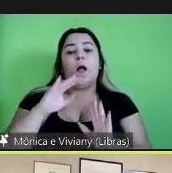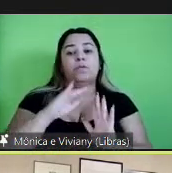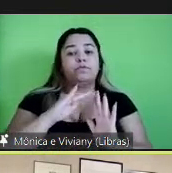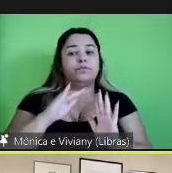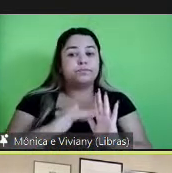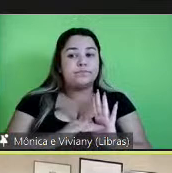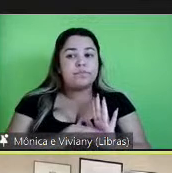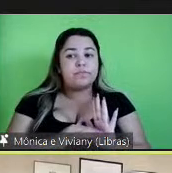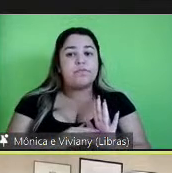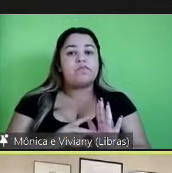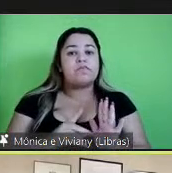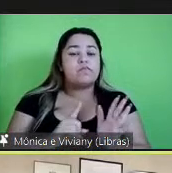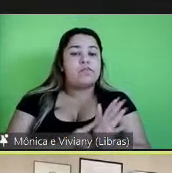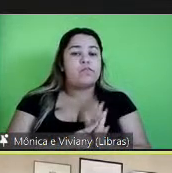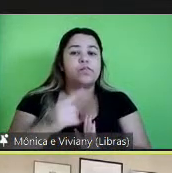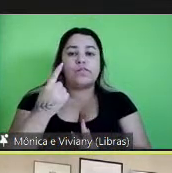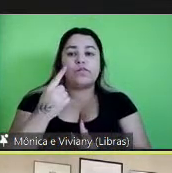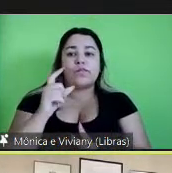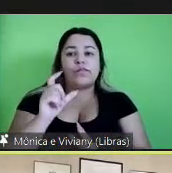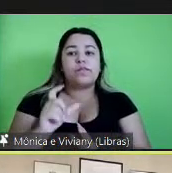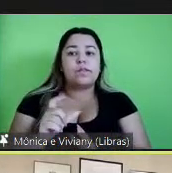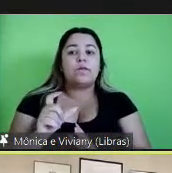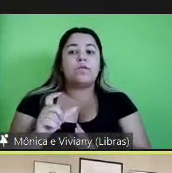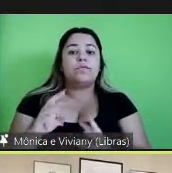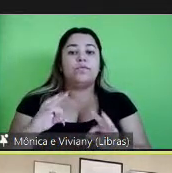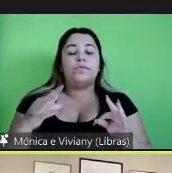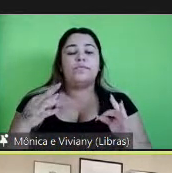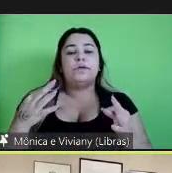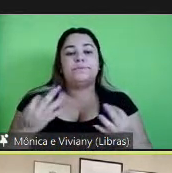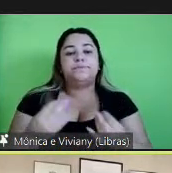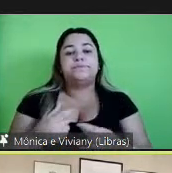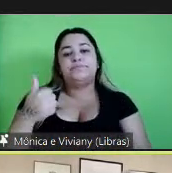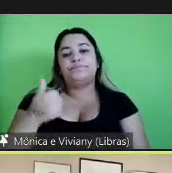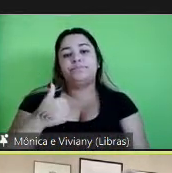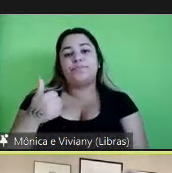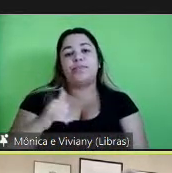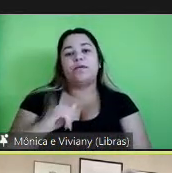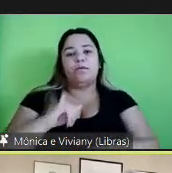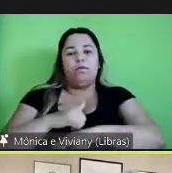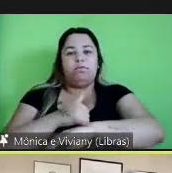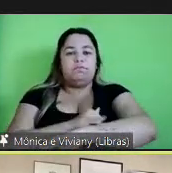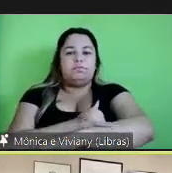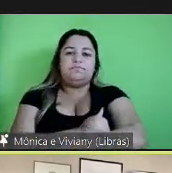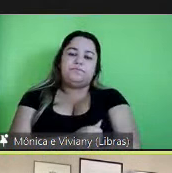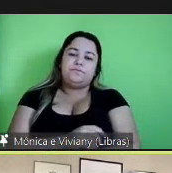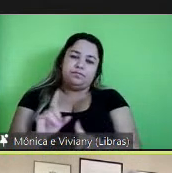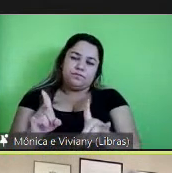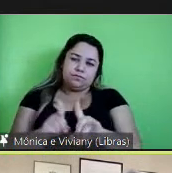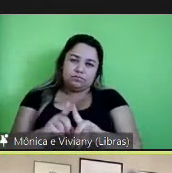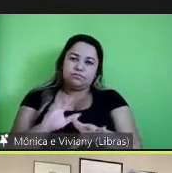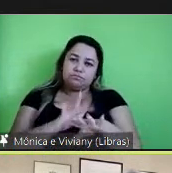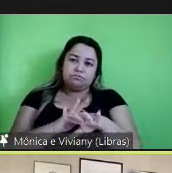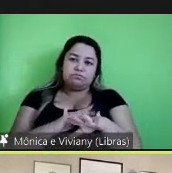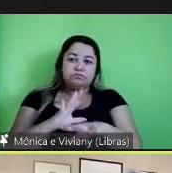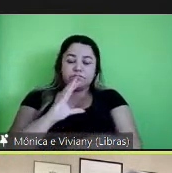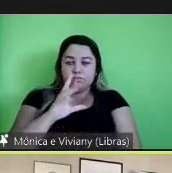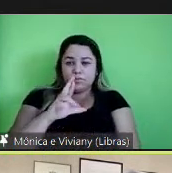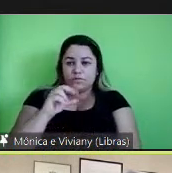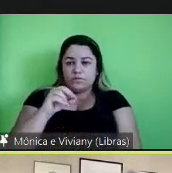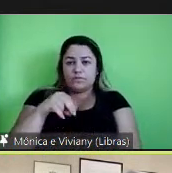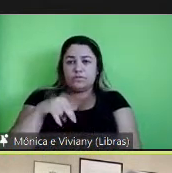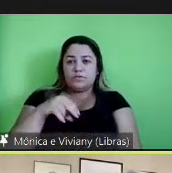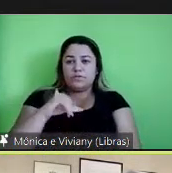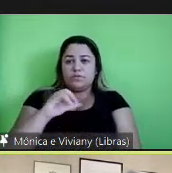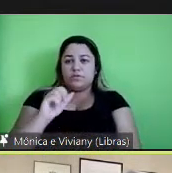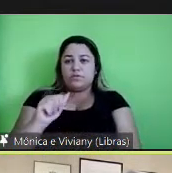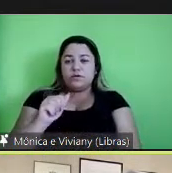one. So the first key principle is that obesity is a chronic disease. It's a chronic condition. Jimena spoke about that a few